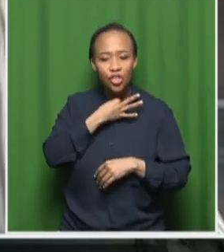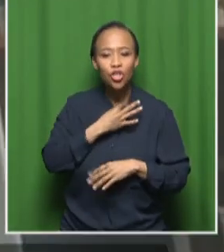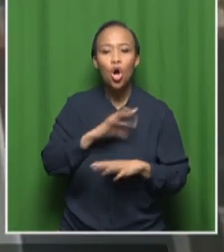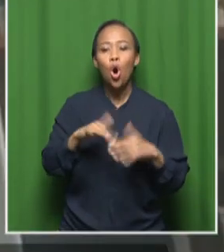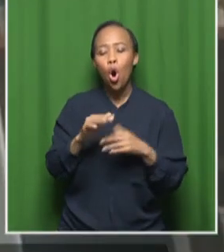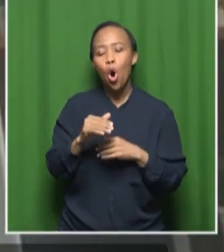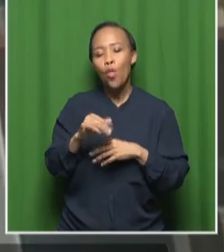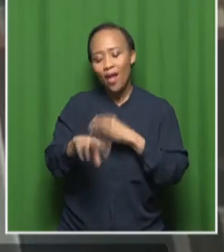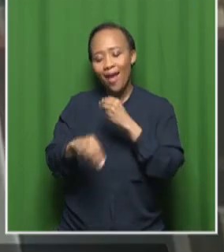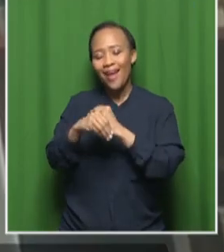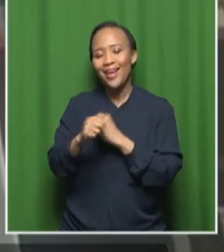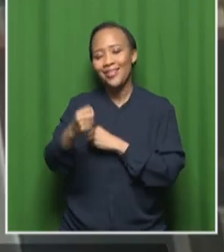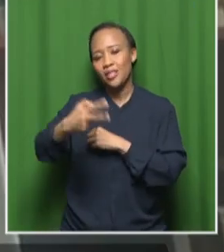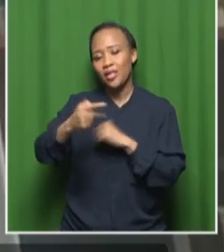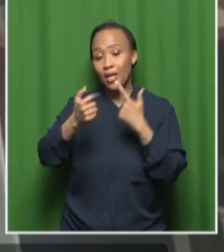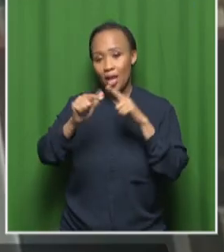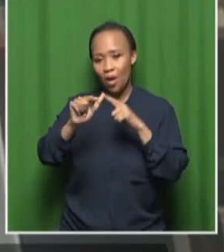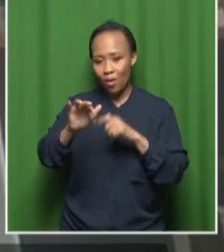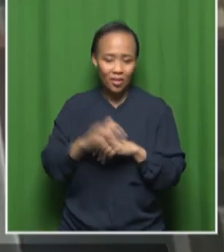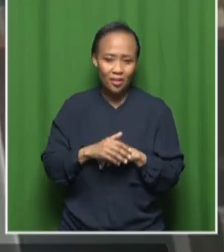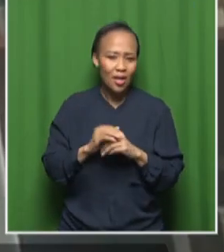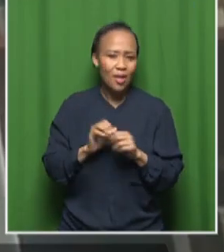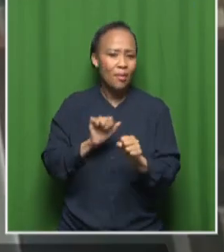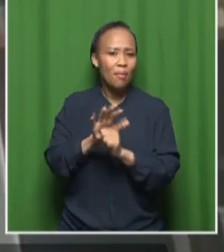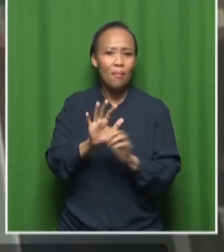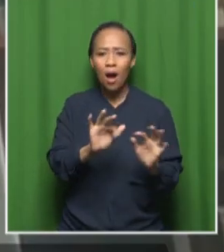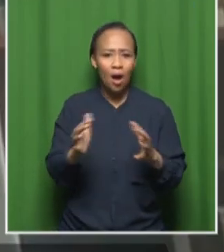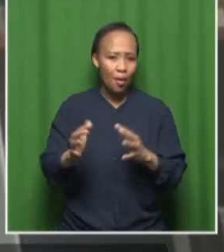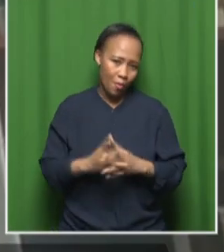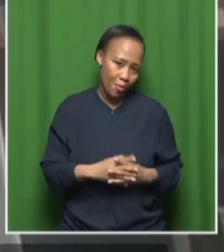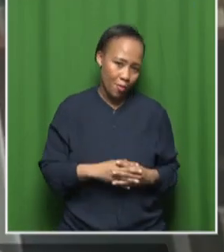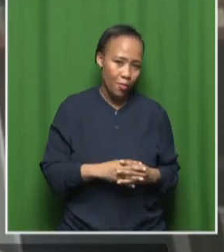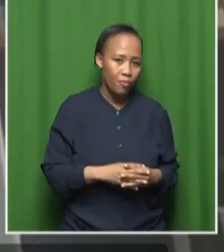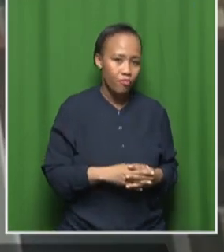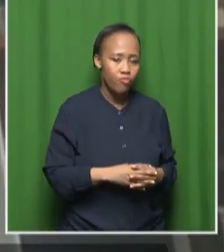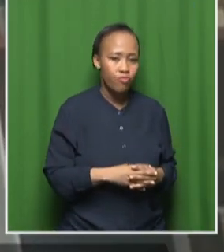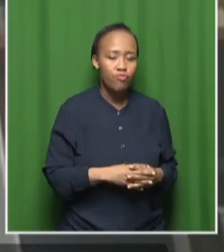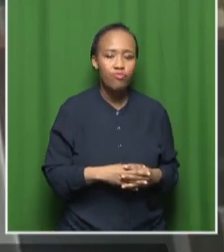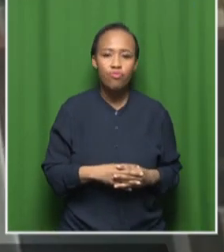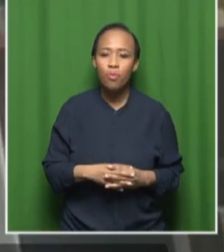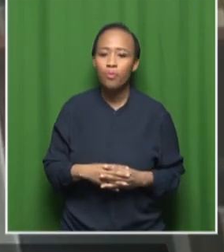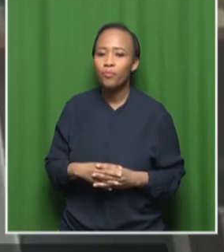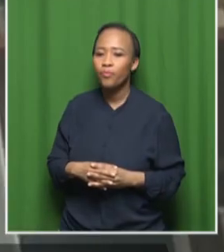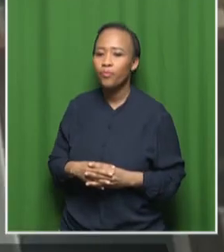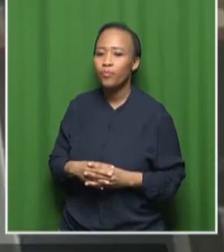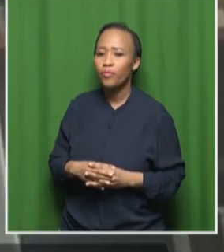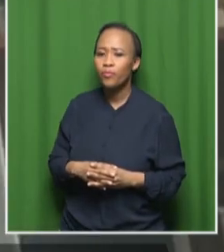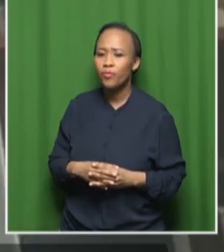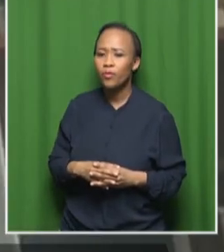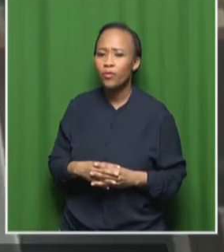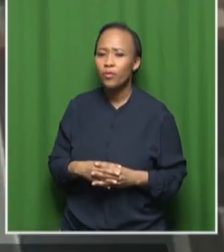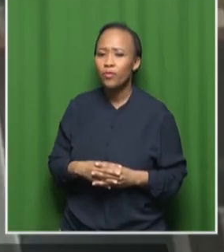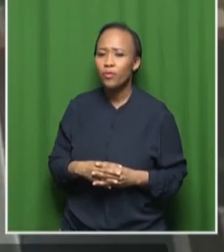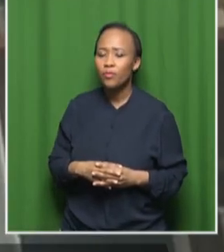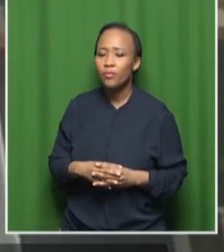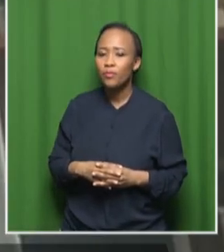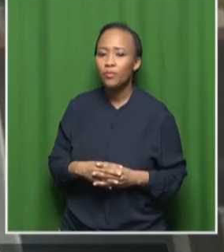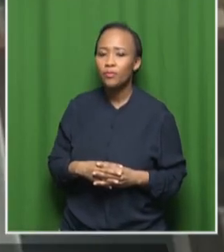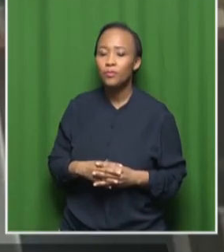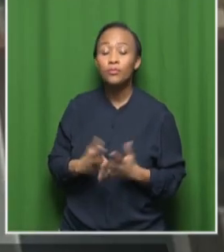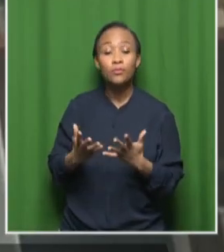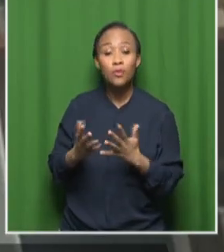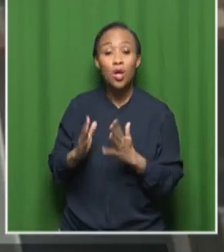Well, I think that desire is very, very present. The problem being that currently the way it is in schools is